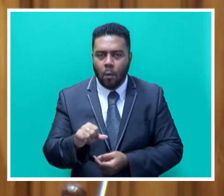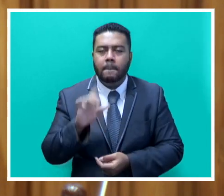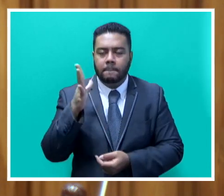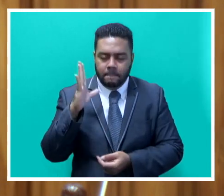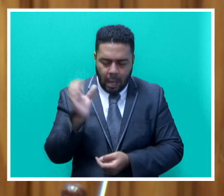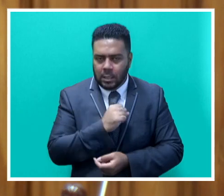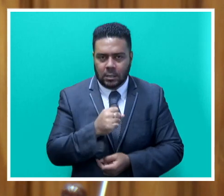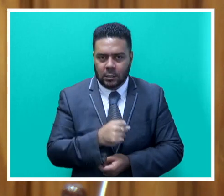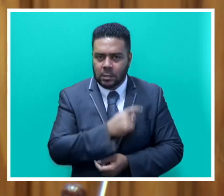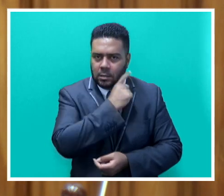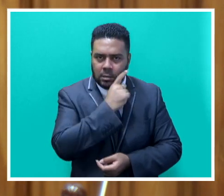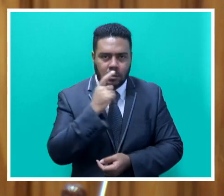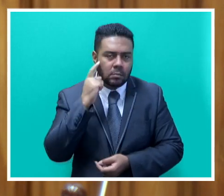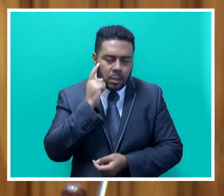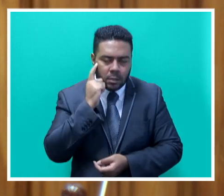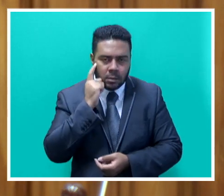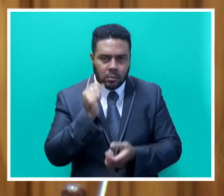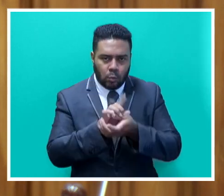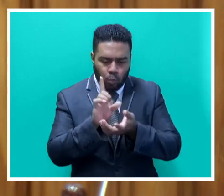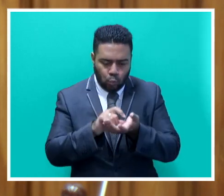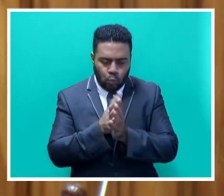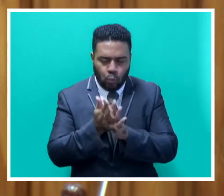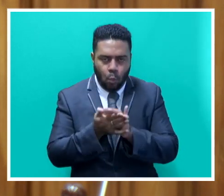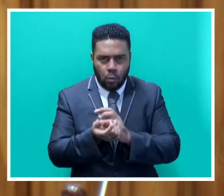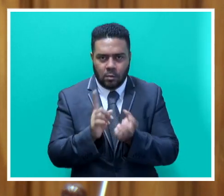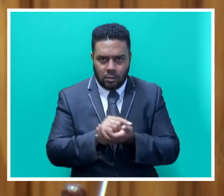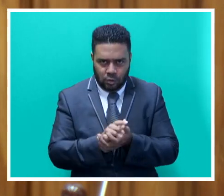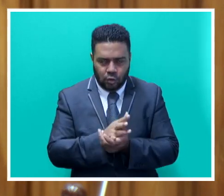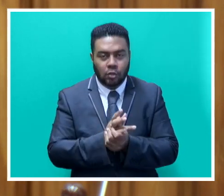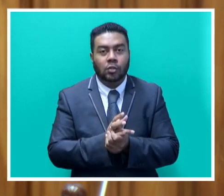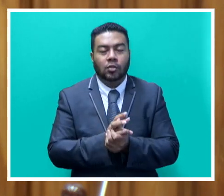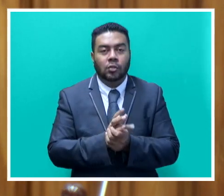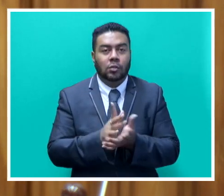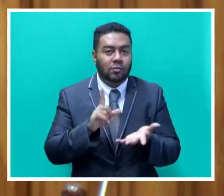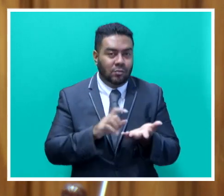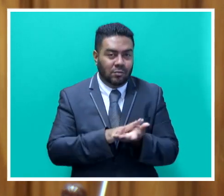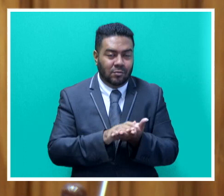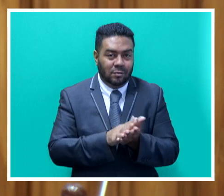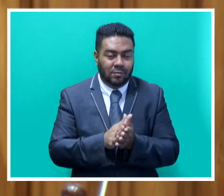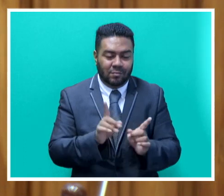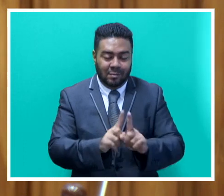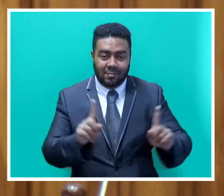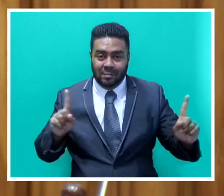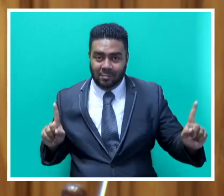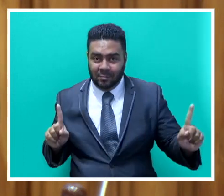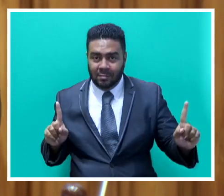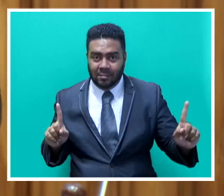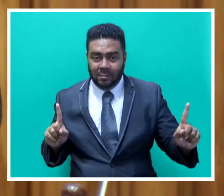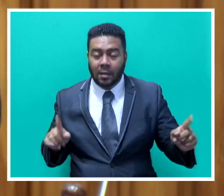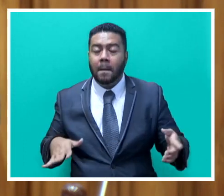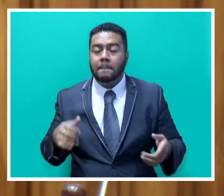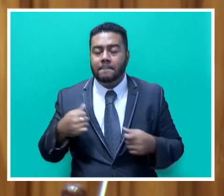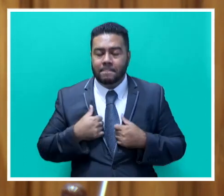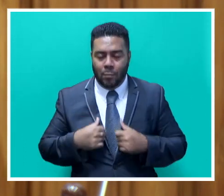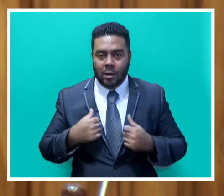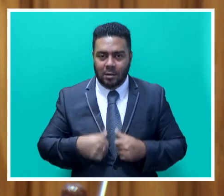apply all the public health measures such as wearing masks, frequent washing, physical distancing, practicing the